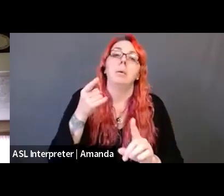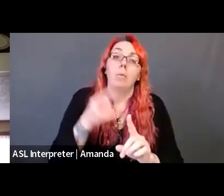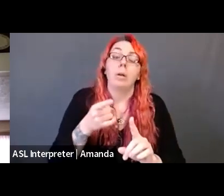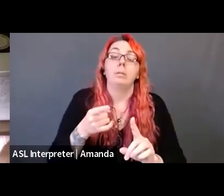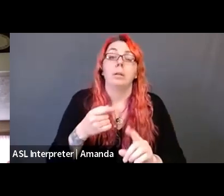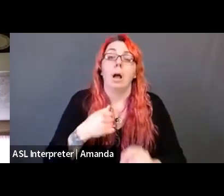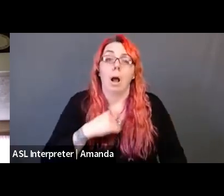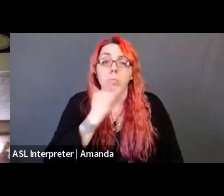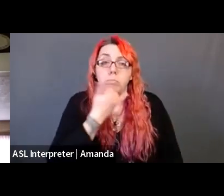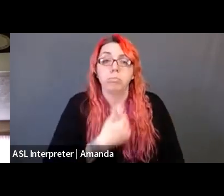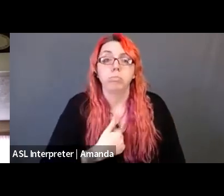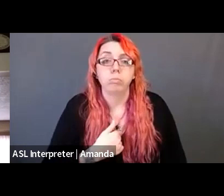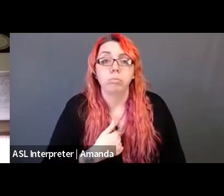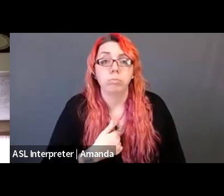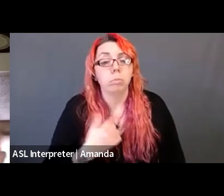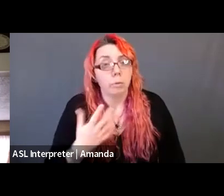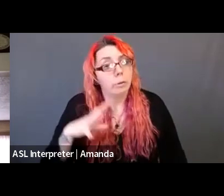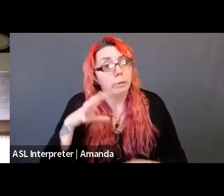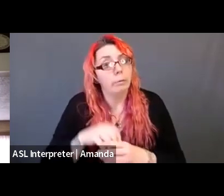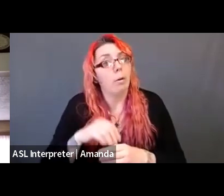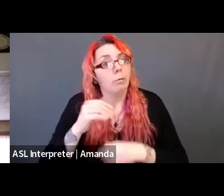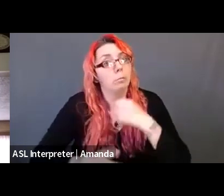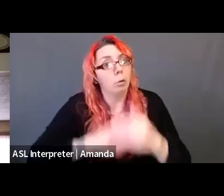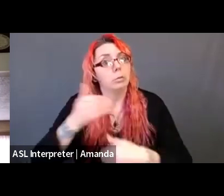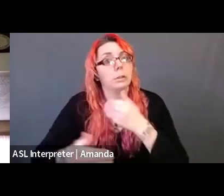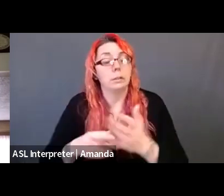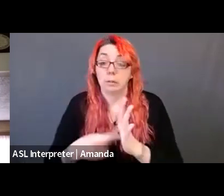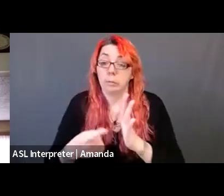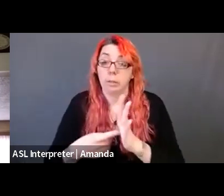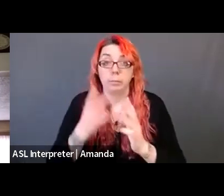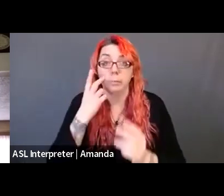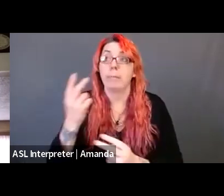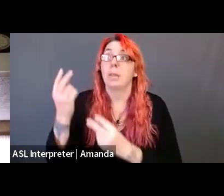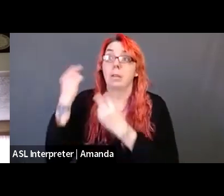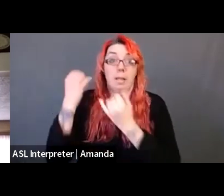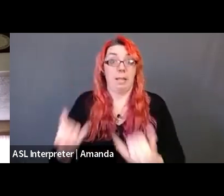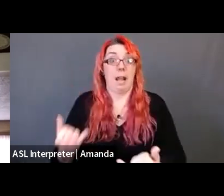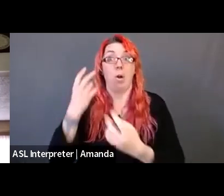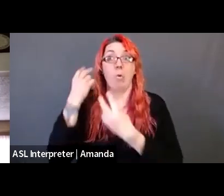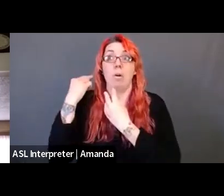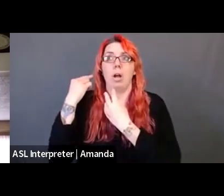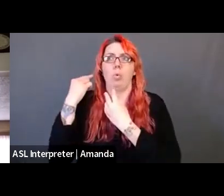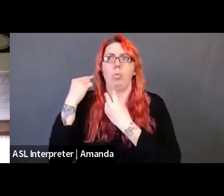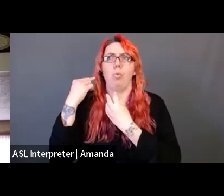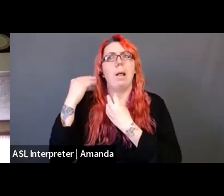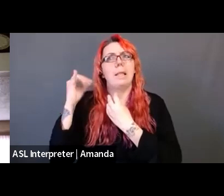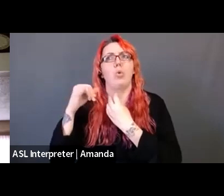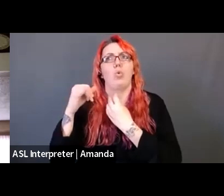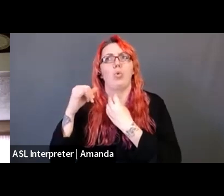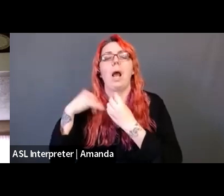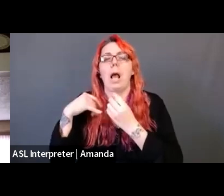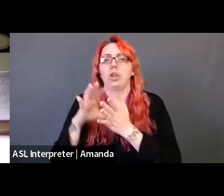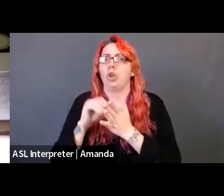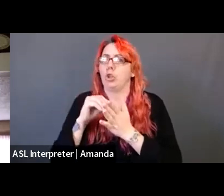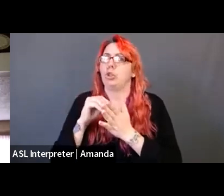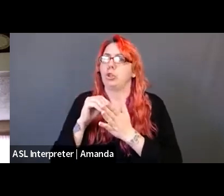stumbled. I have been part of processes and helped facilitate processes where in hindsight you go, learned something there. In fact,